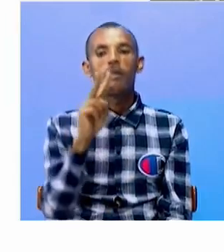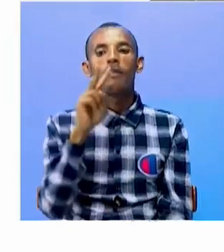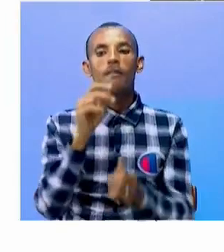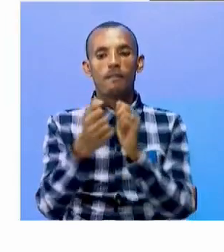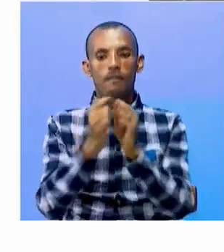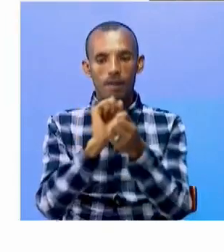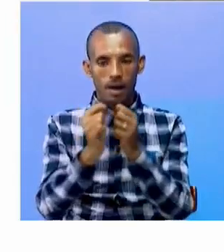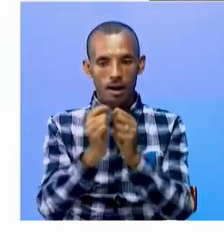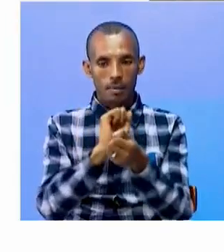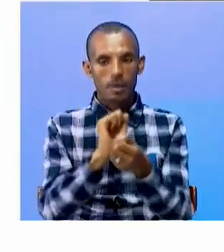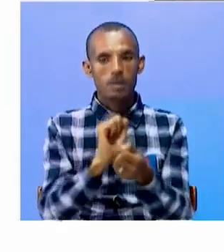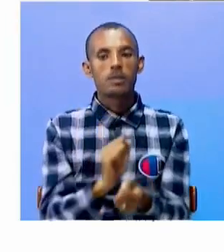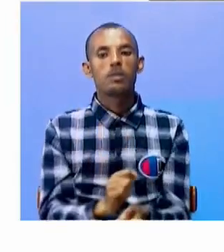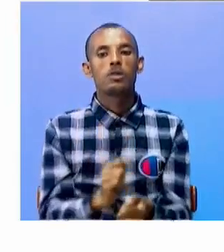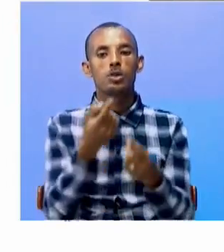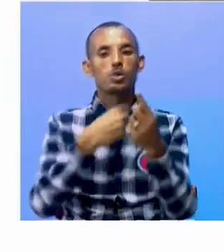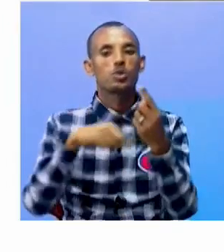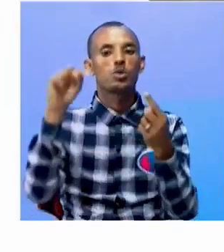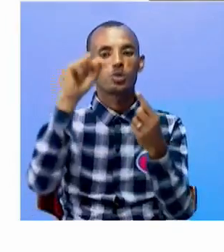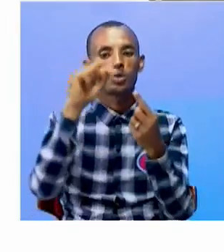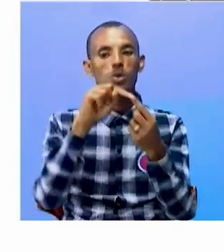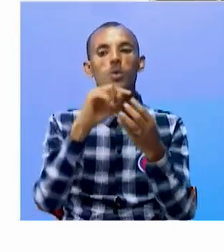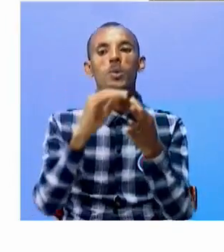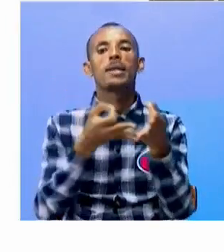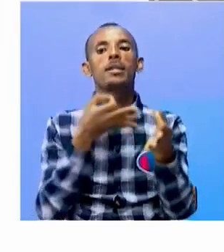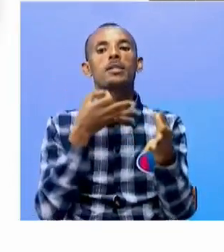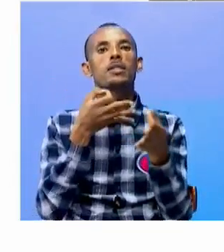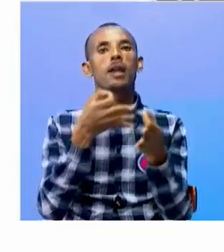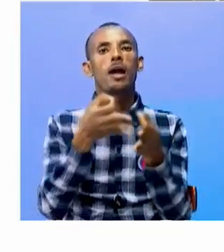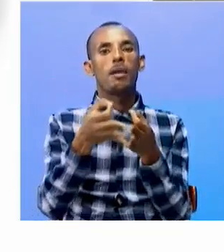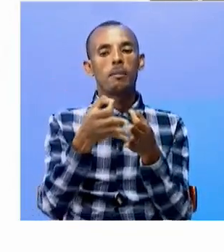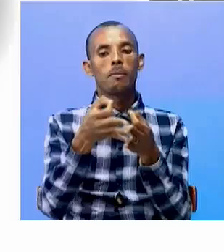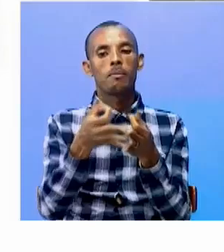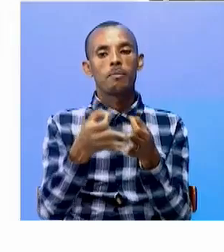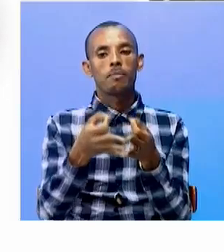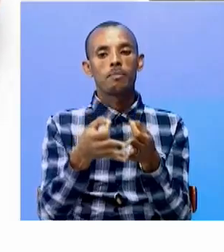variables to describe